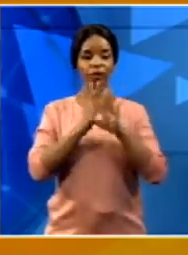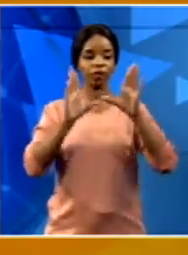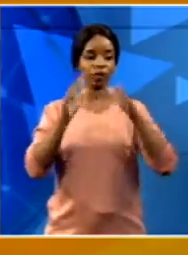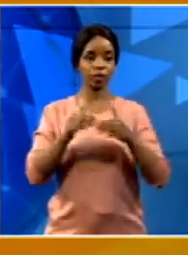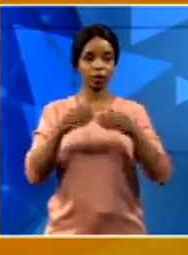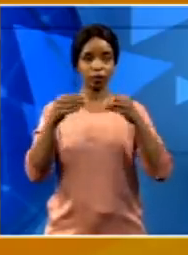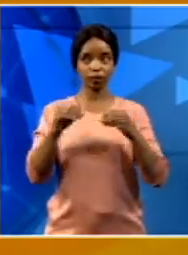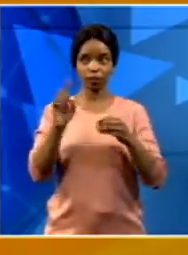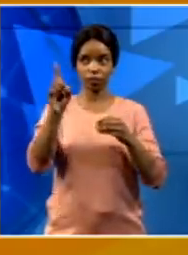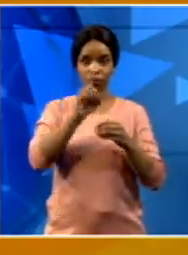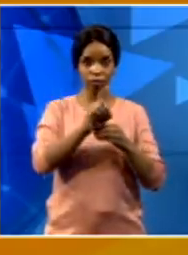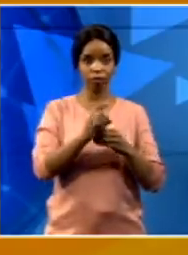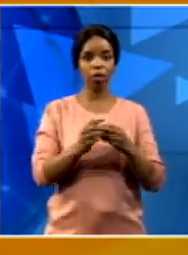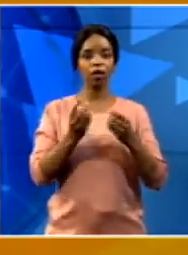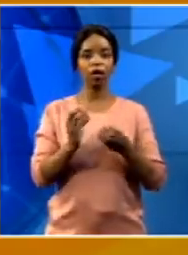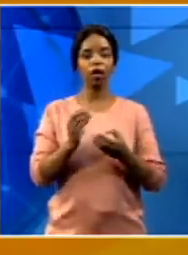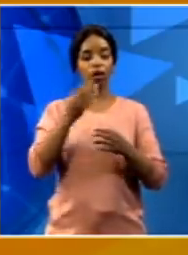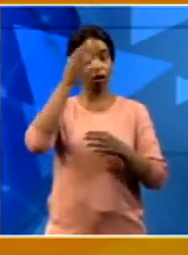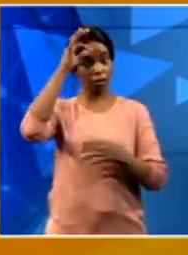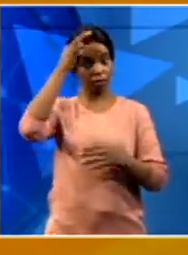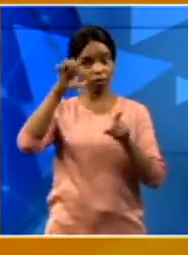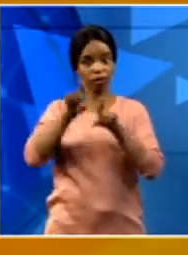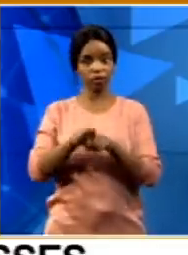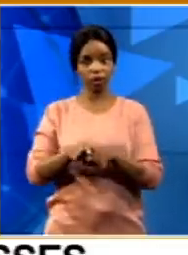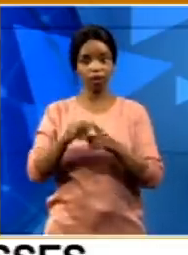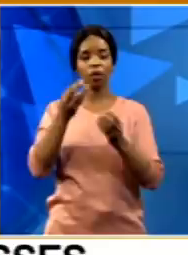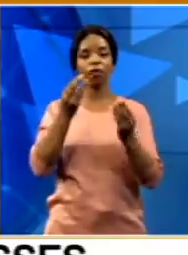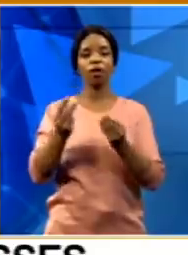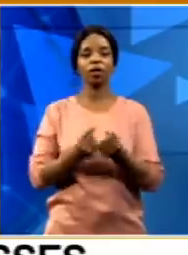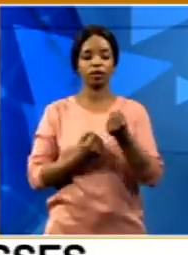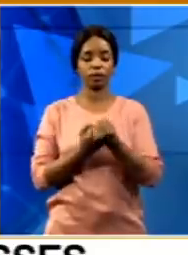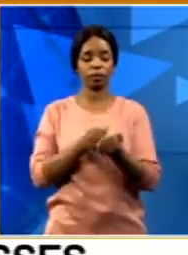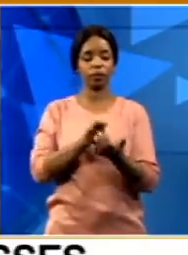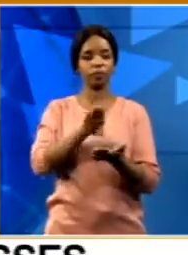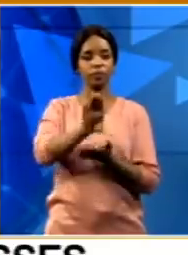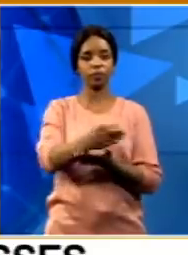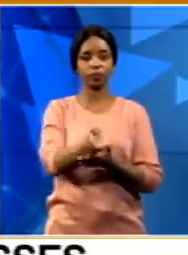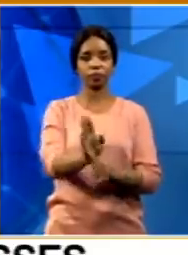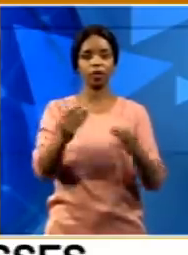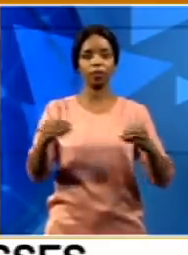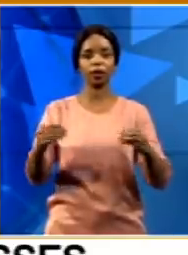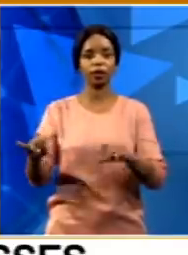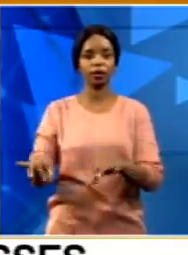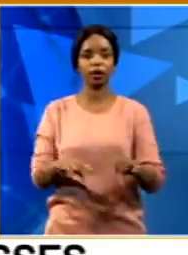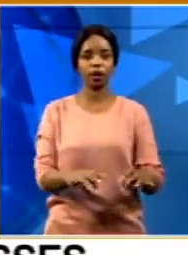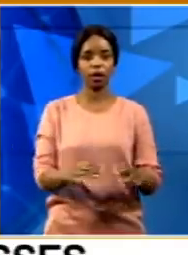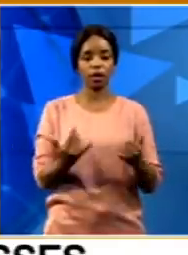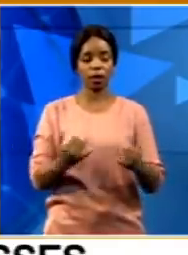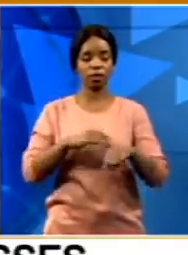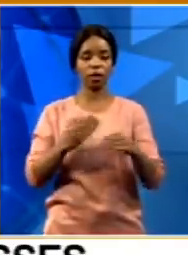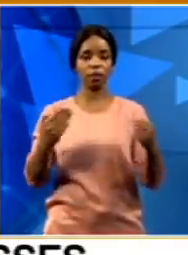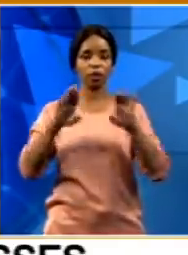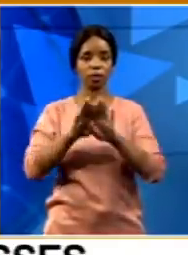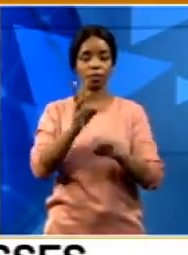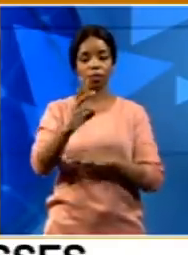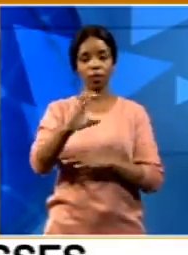Departments have announced financial support for businesses struggling with the COVID-19 lockdown. In the Western Cape, a tool for businesses called